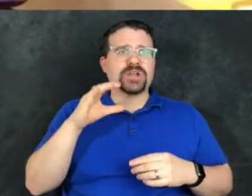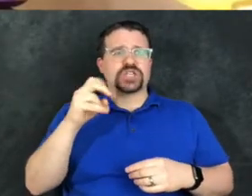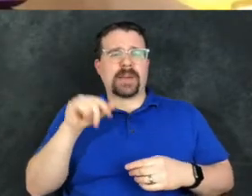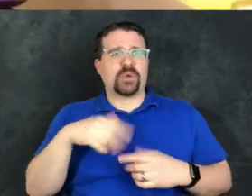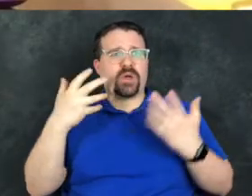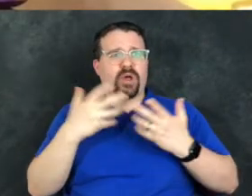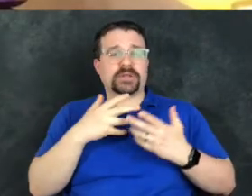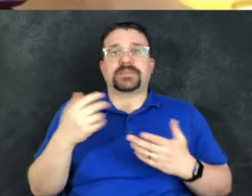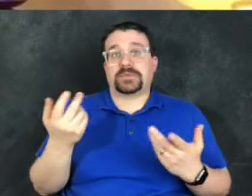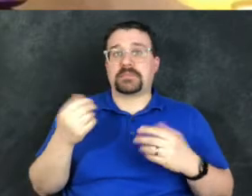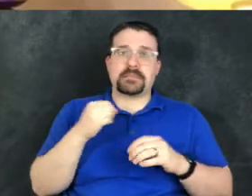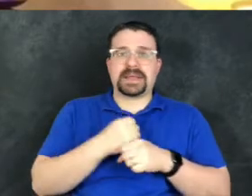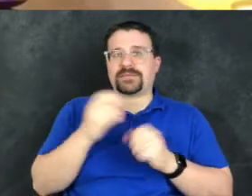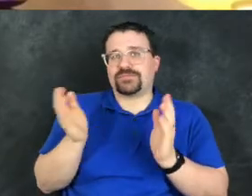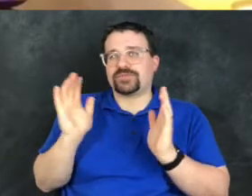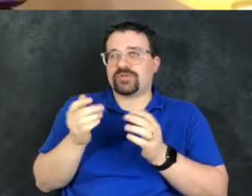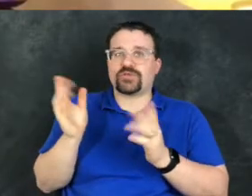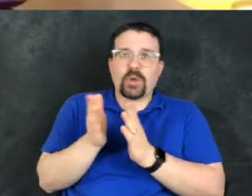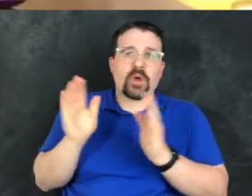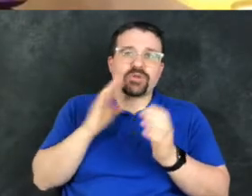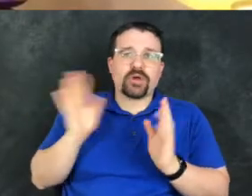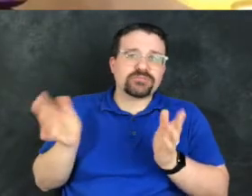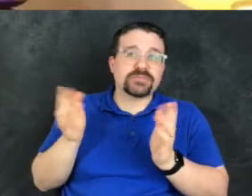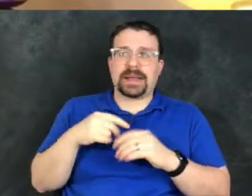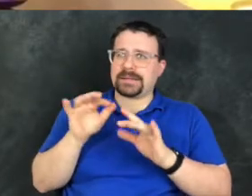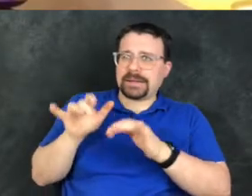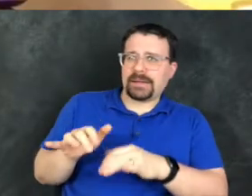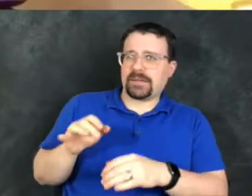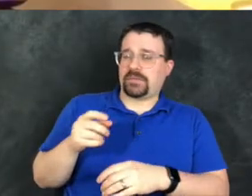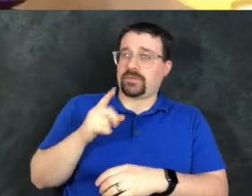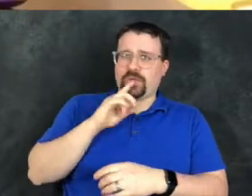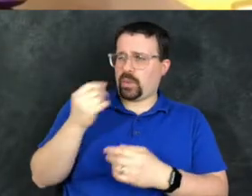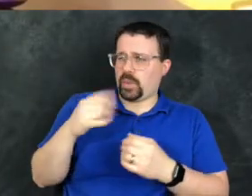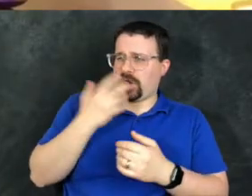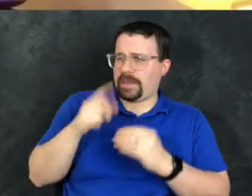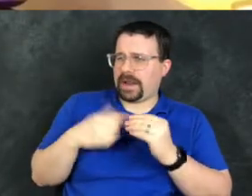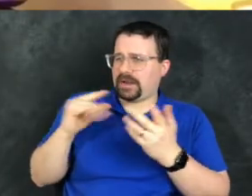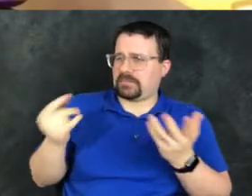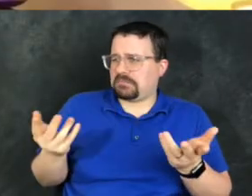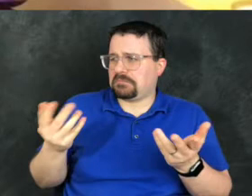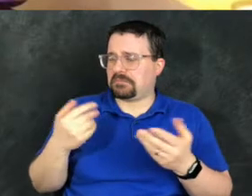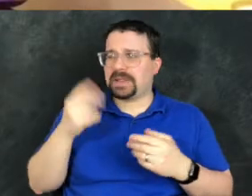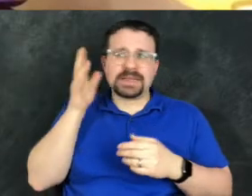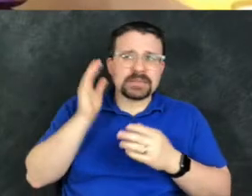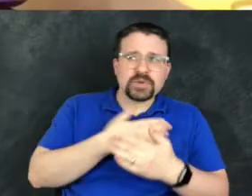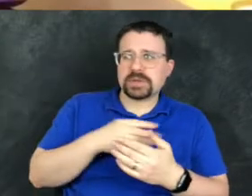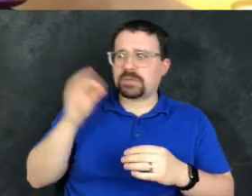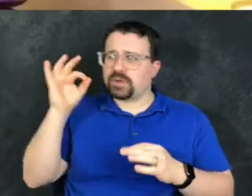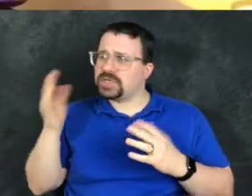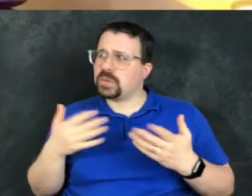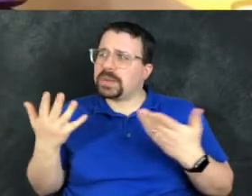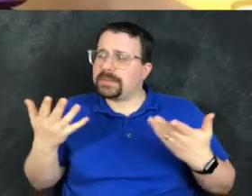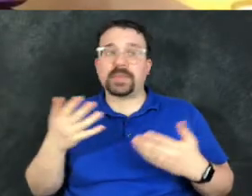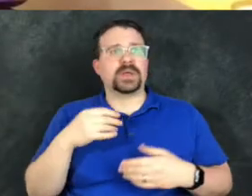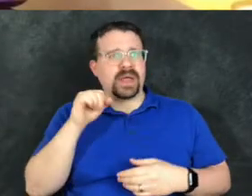wow, chapel was awesome. And so just making a little small talk, I typed back, so what was awesome about it? Was